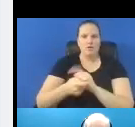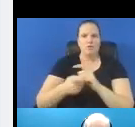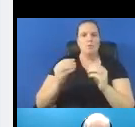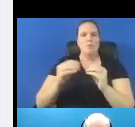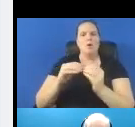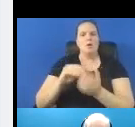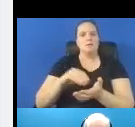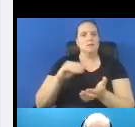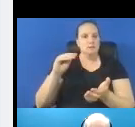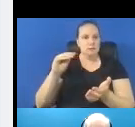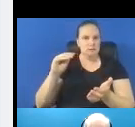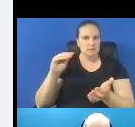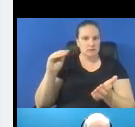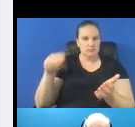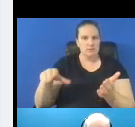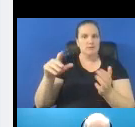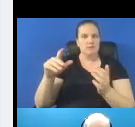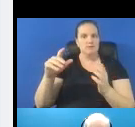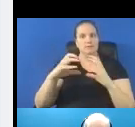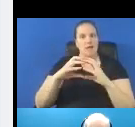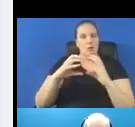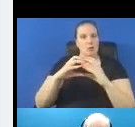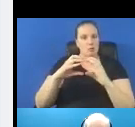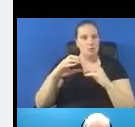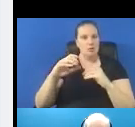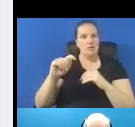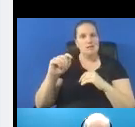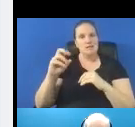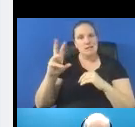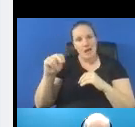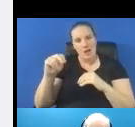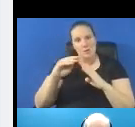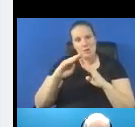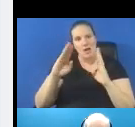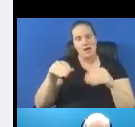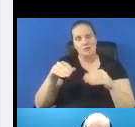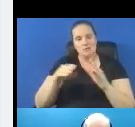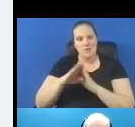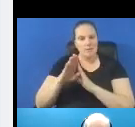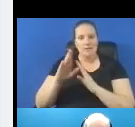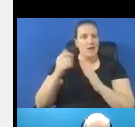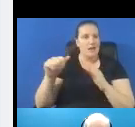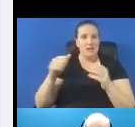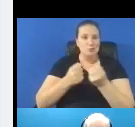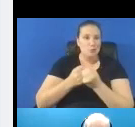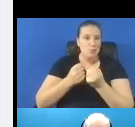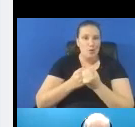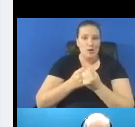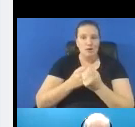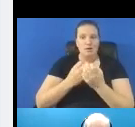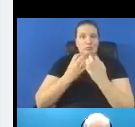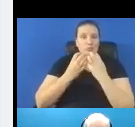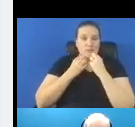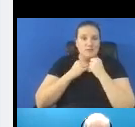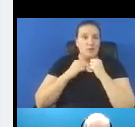expensive townhome developments. So anything to support the preservation of mobile home parks